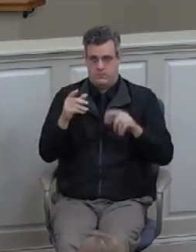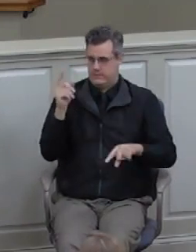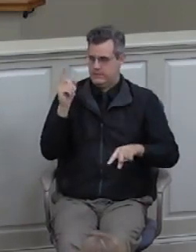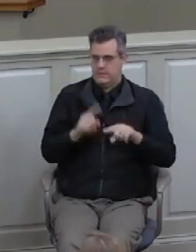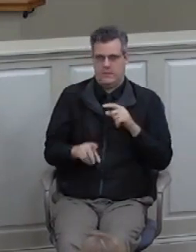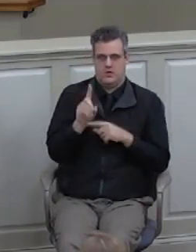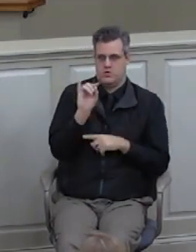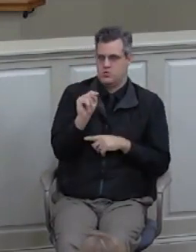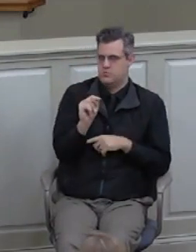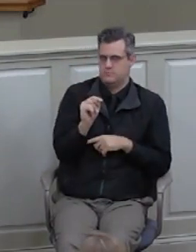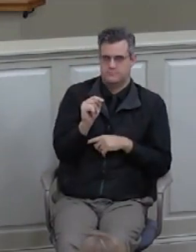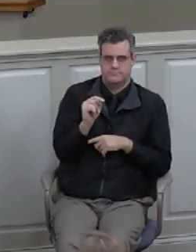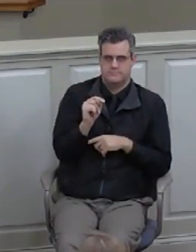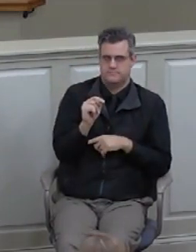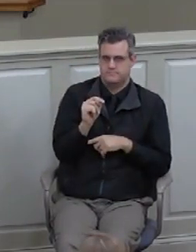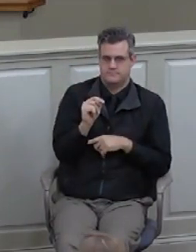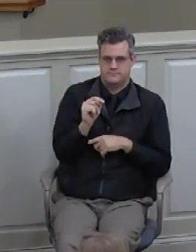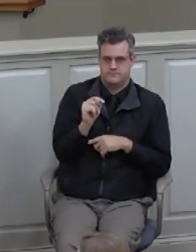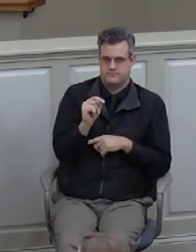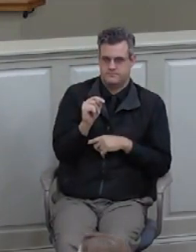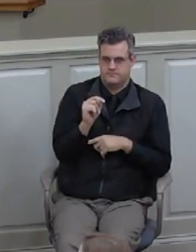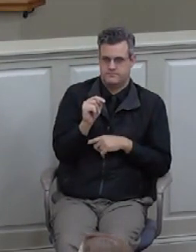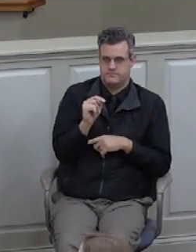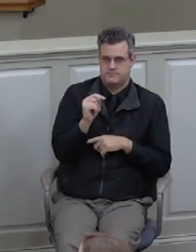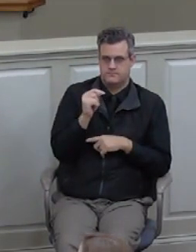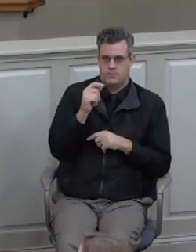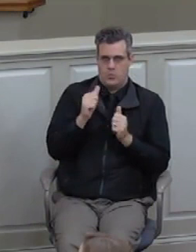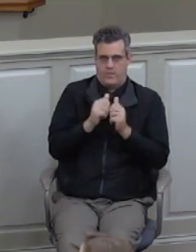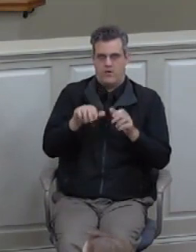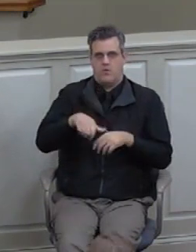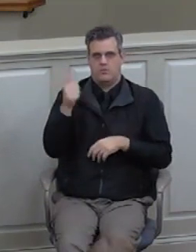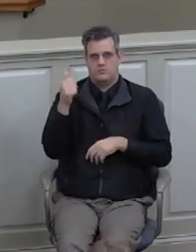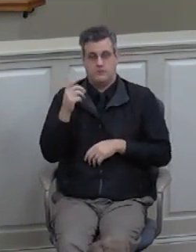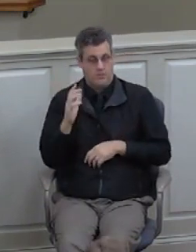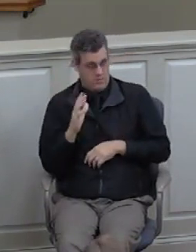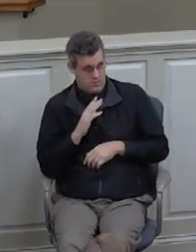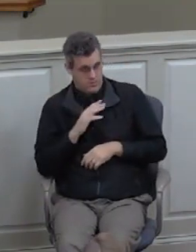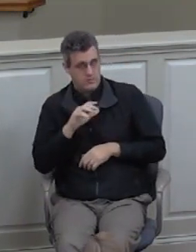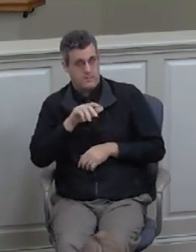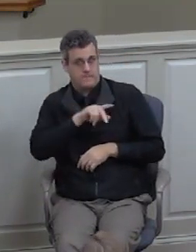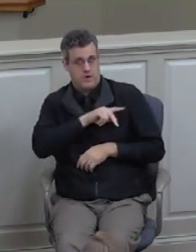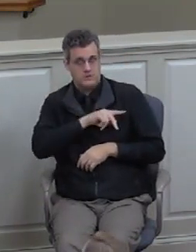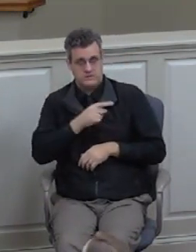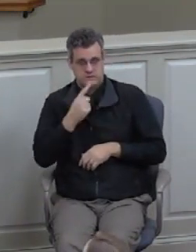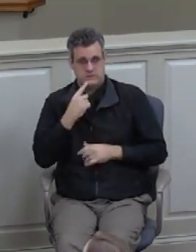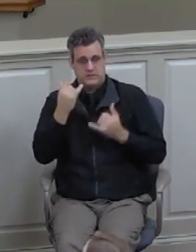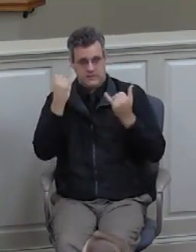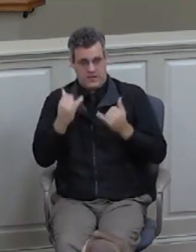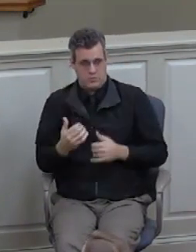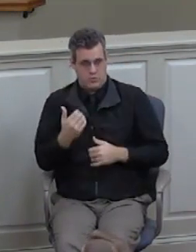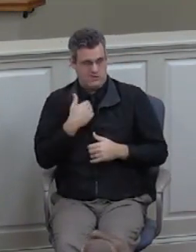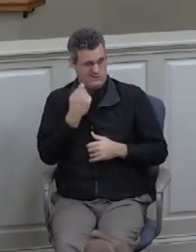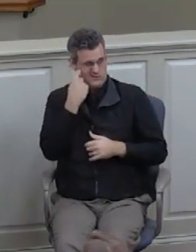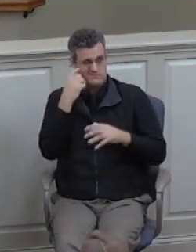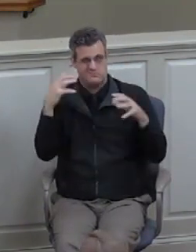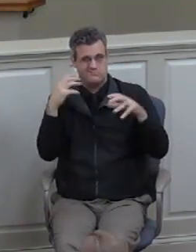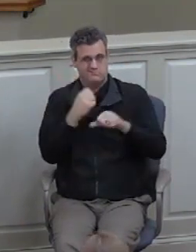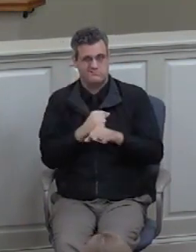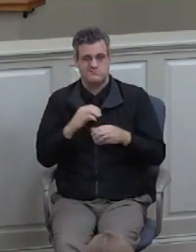it absent some other assistance. So you now have a summation of Municipal Order